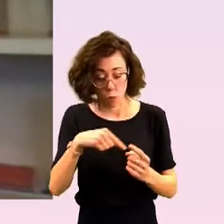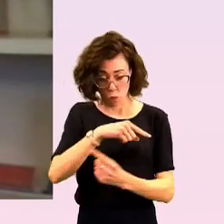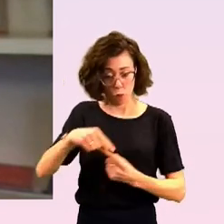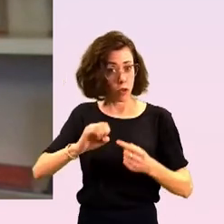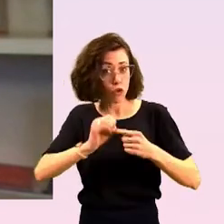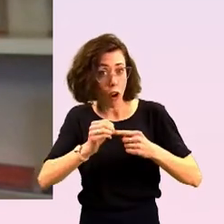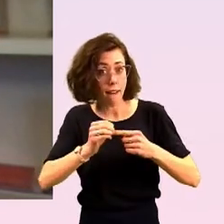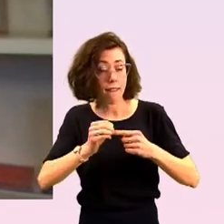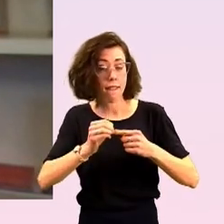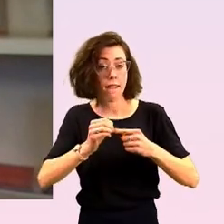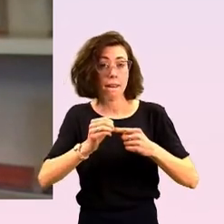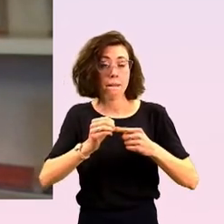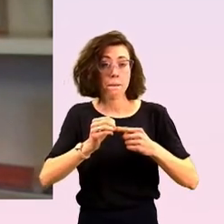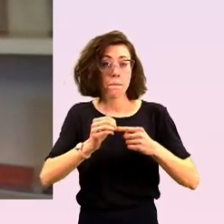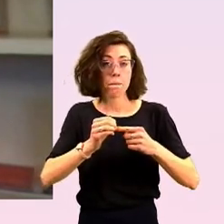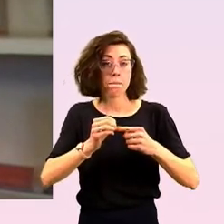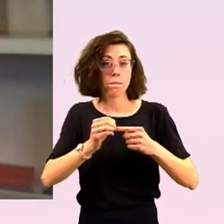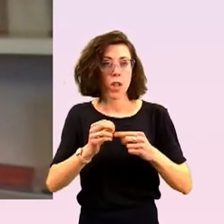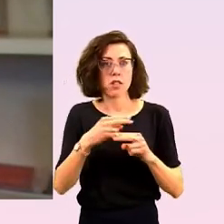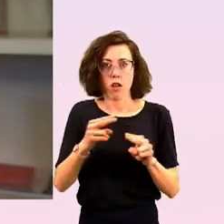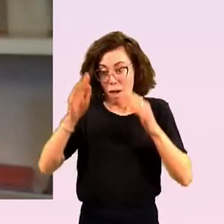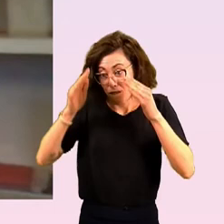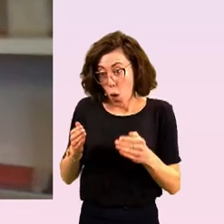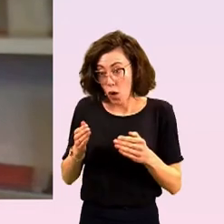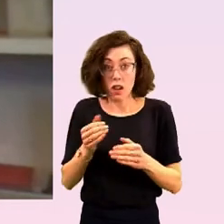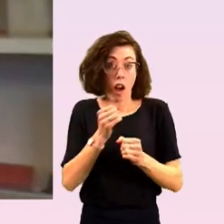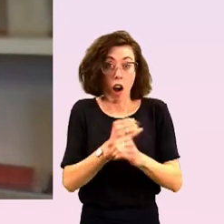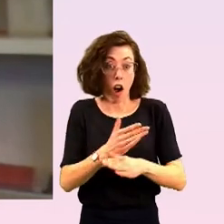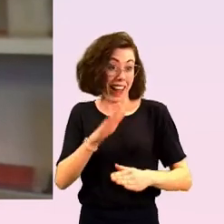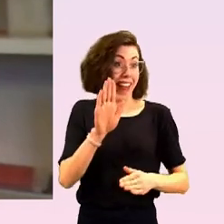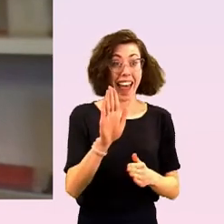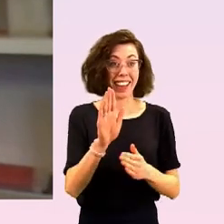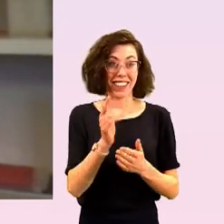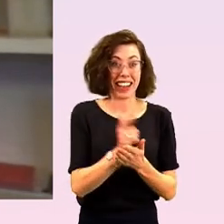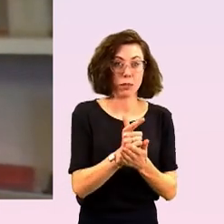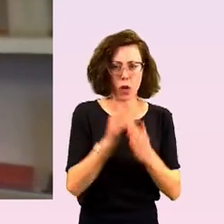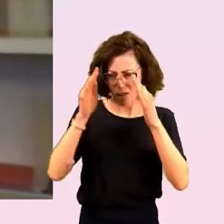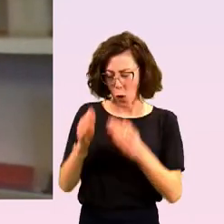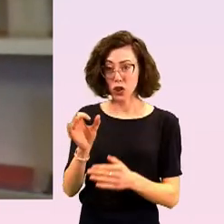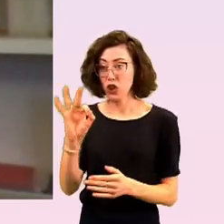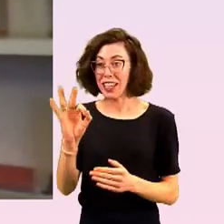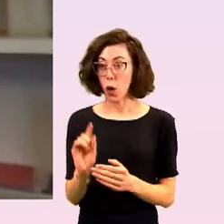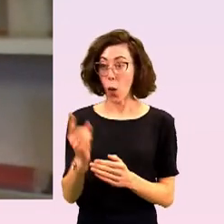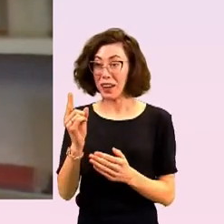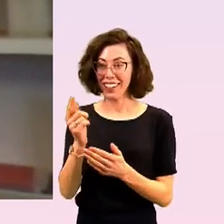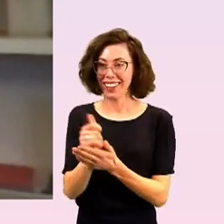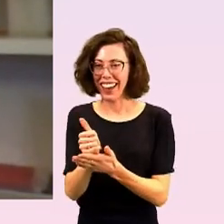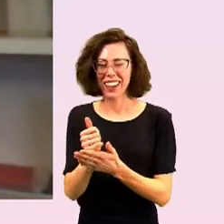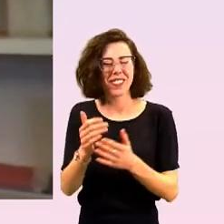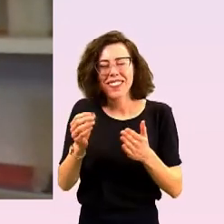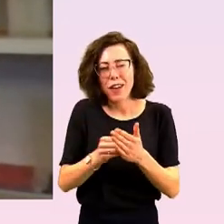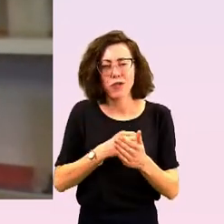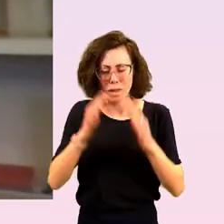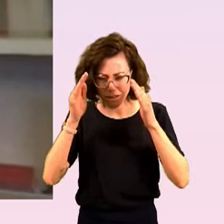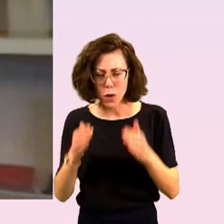do, that we are covering. It's not all G or L, and that we have activities and focus points that